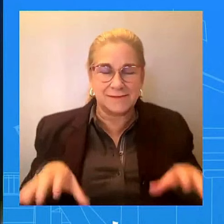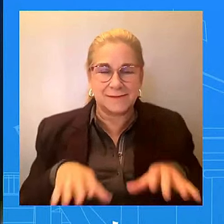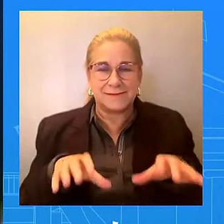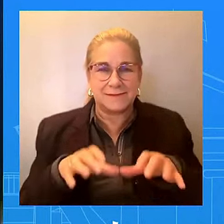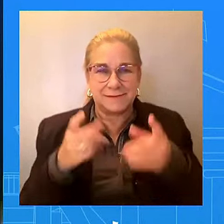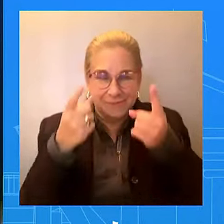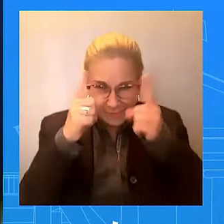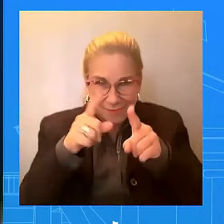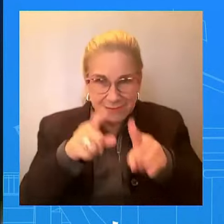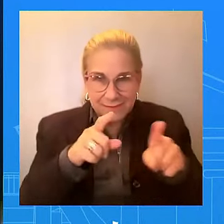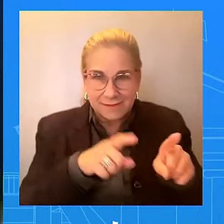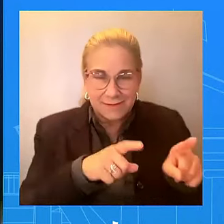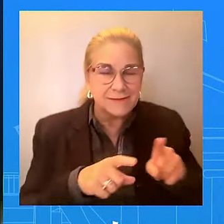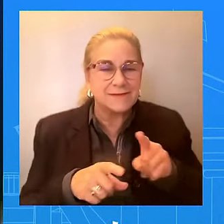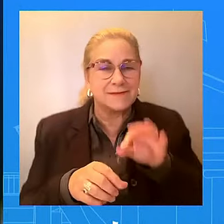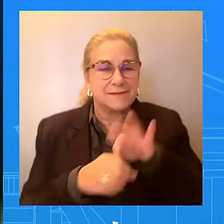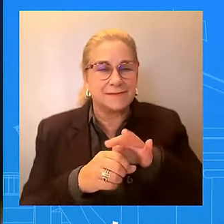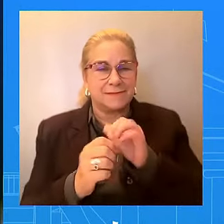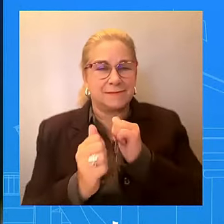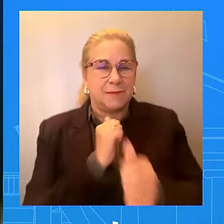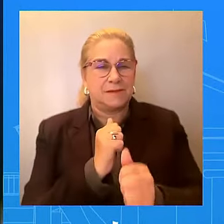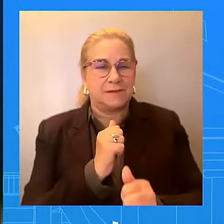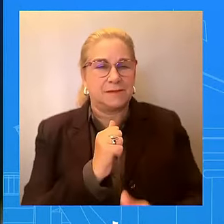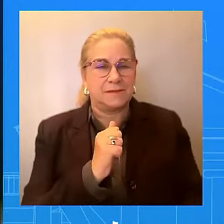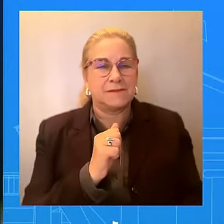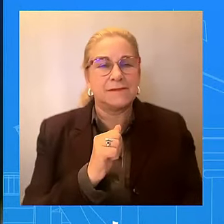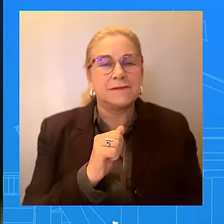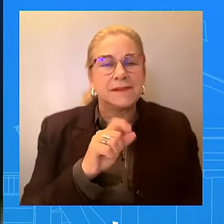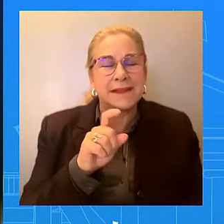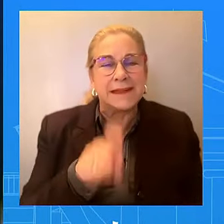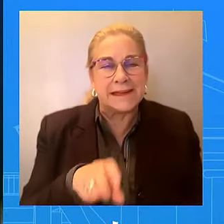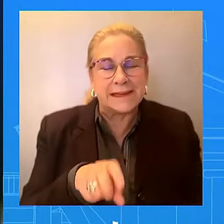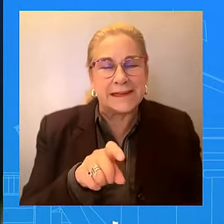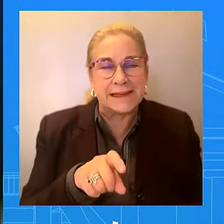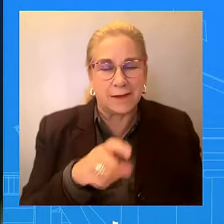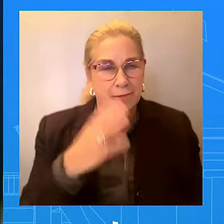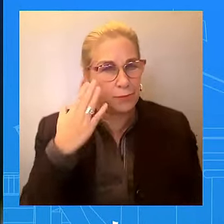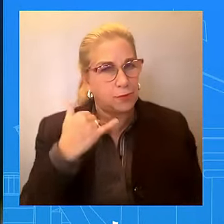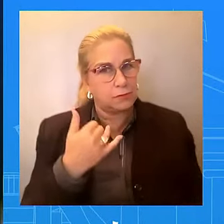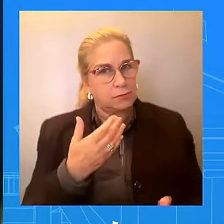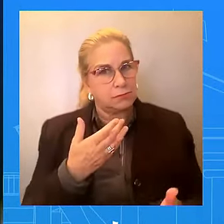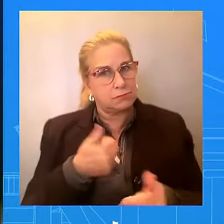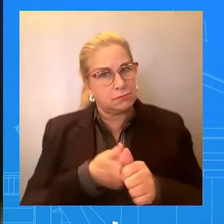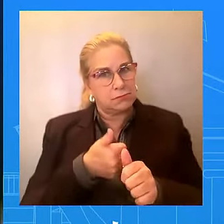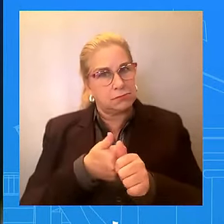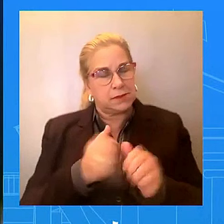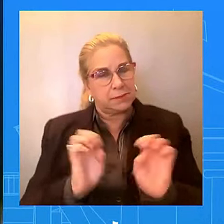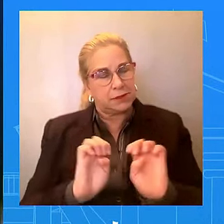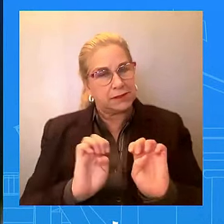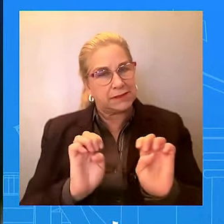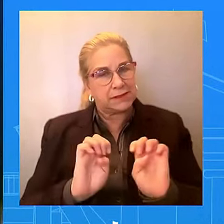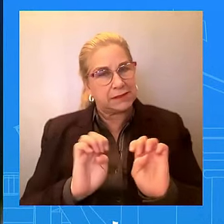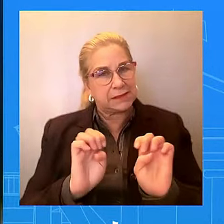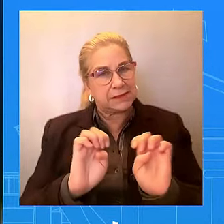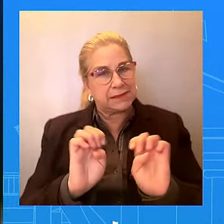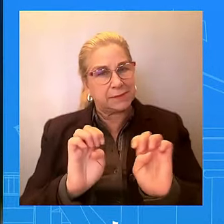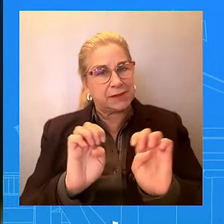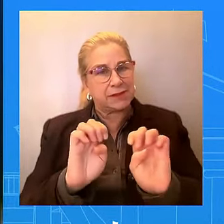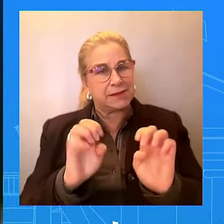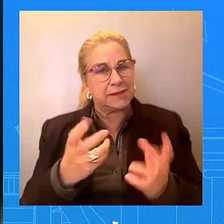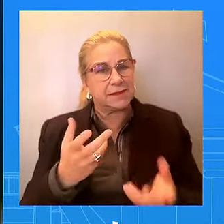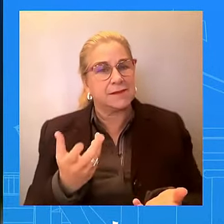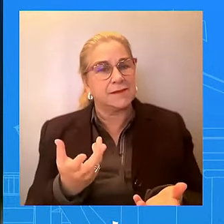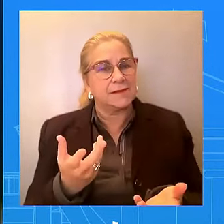Congress can still act on emergency items, move forward emergency ask during recess. That is something that they can